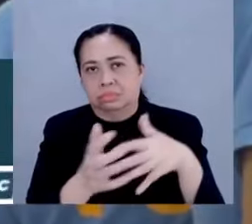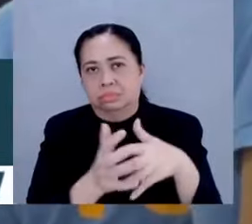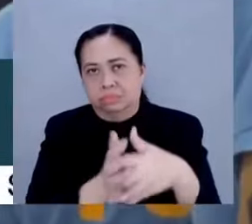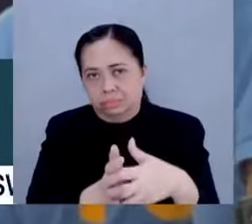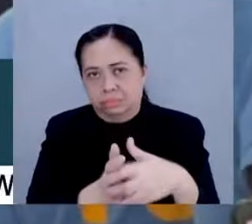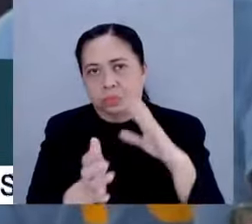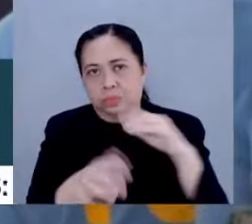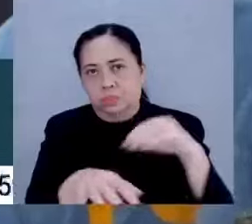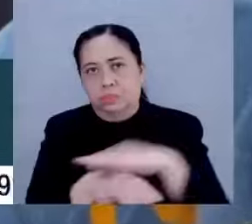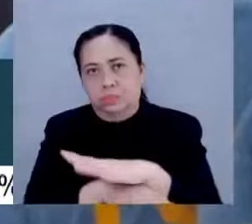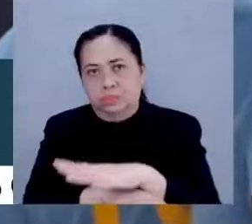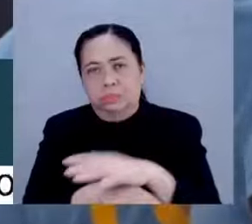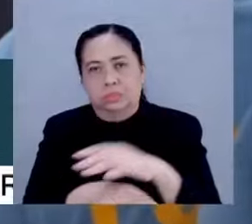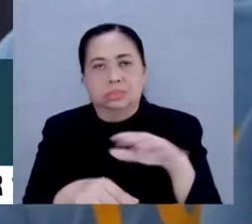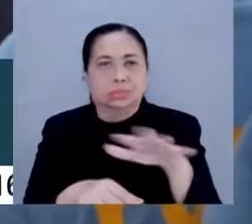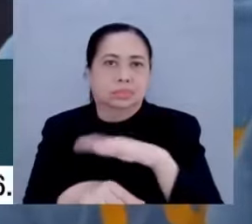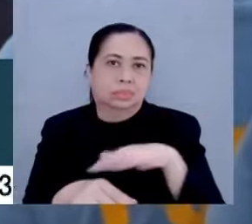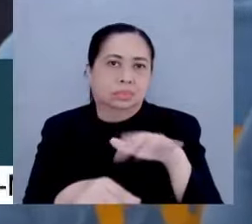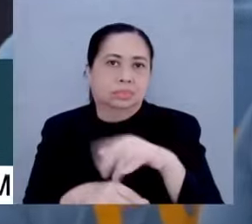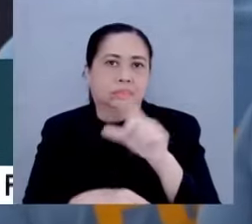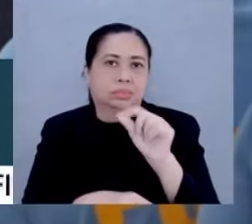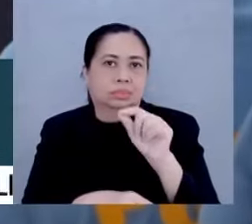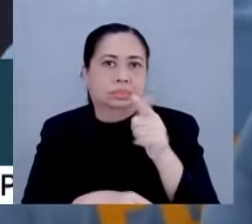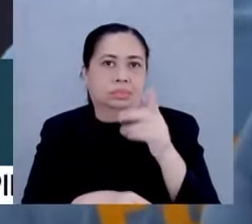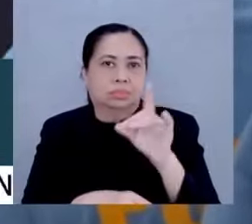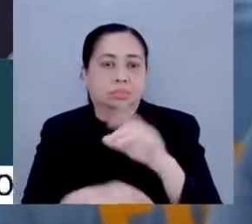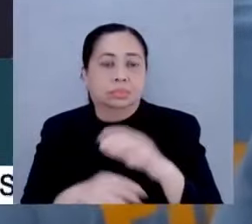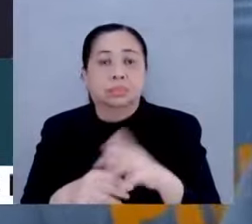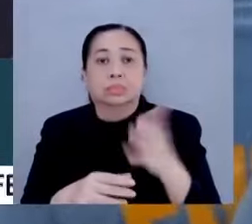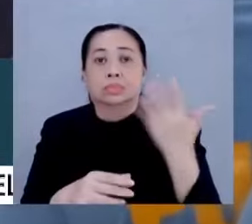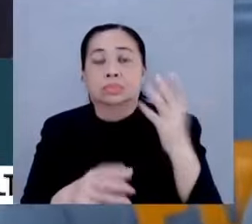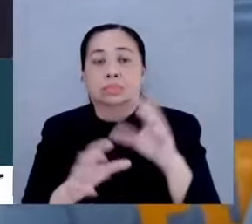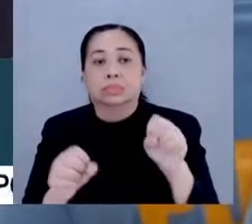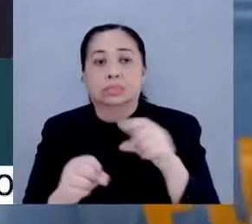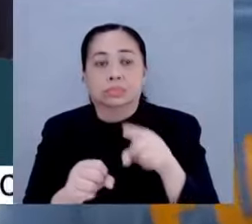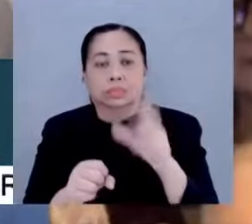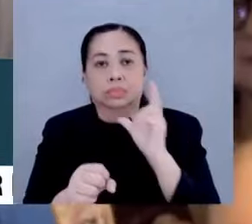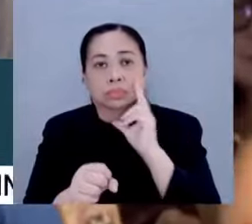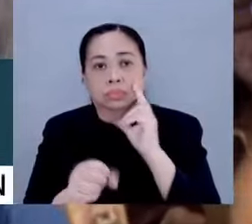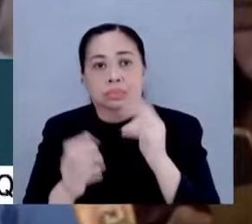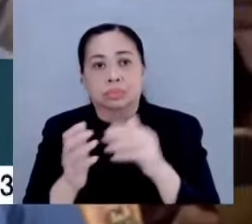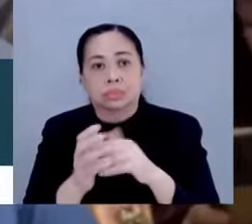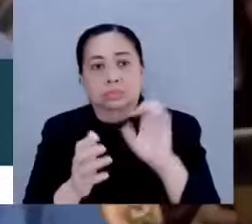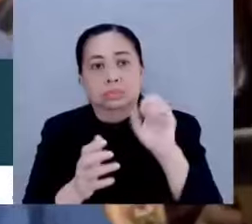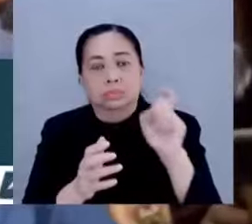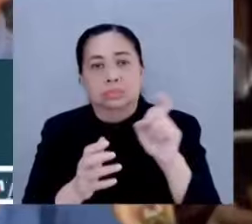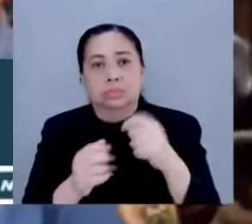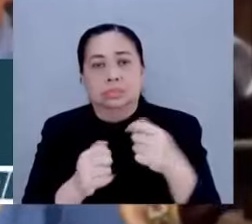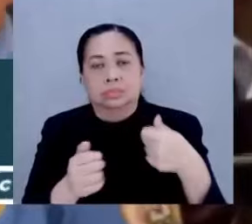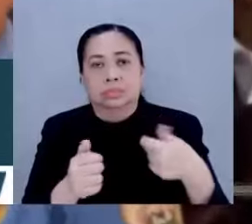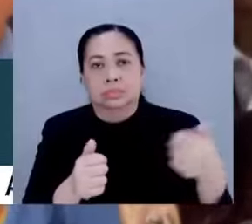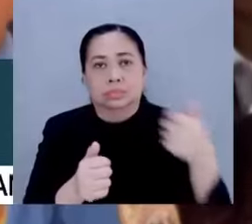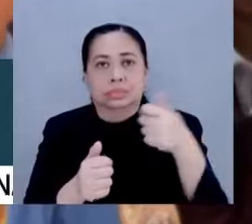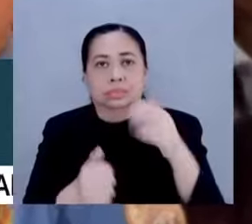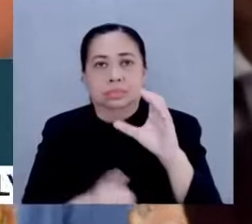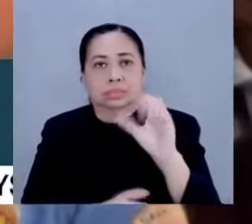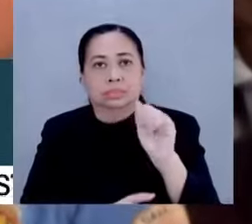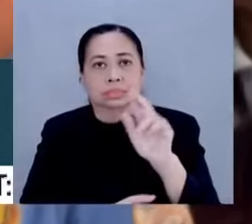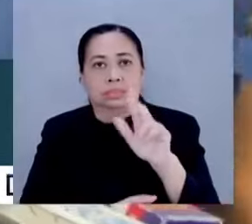their potential bids in 2028. Now, the former Philippine leader will be up against his ex-cabinet secretary, Carlo